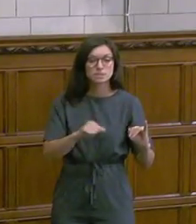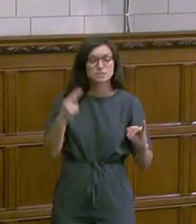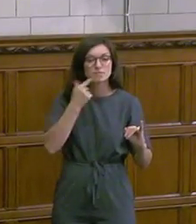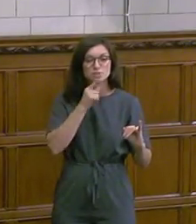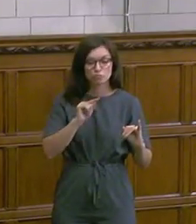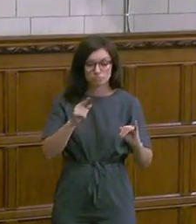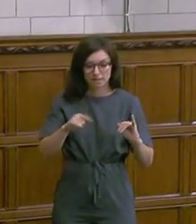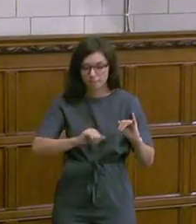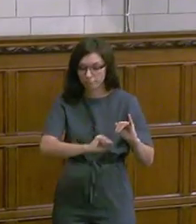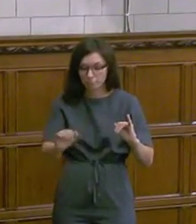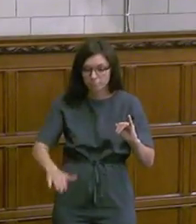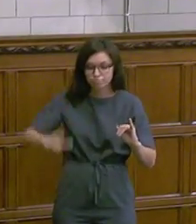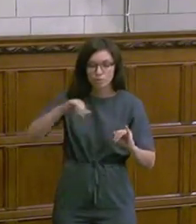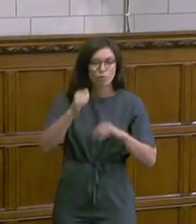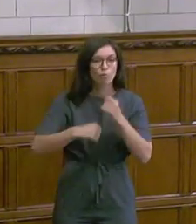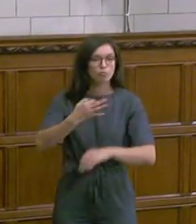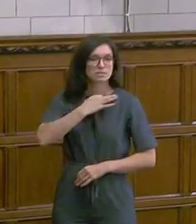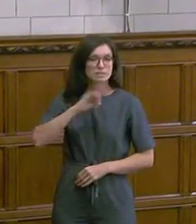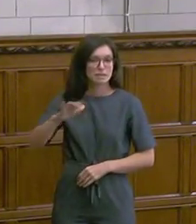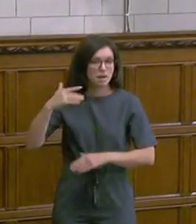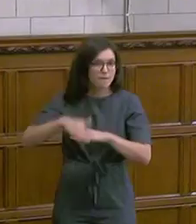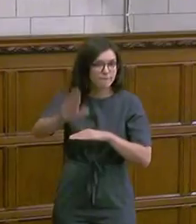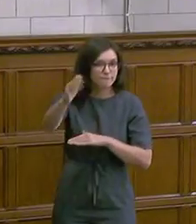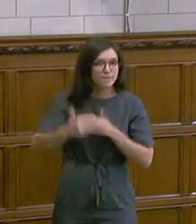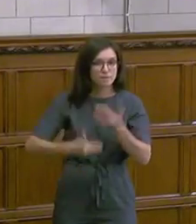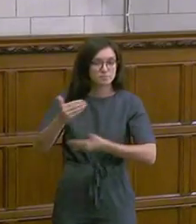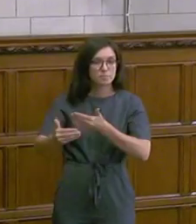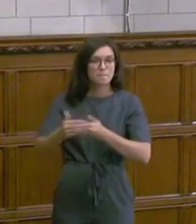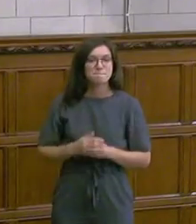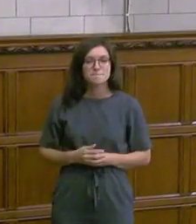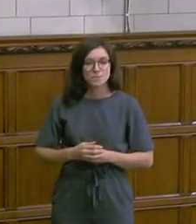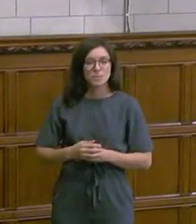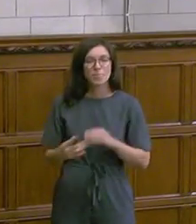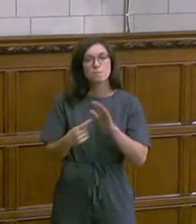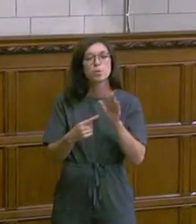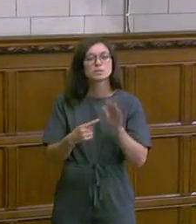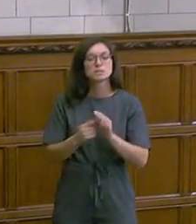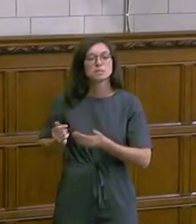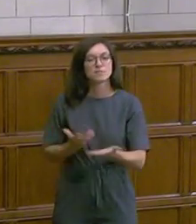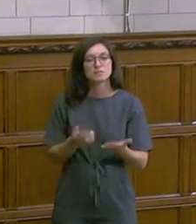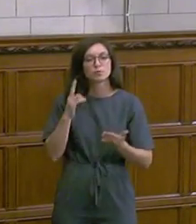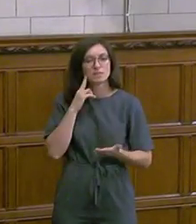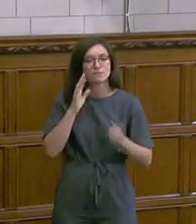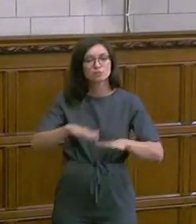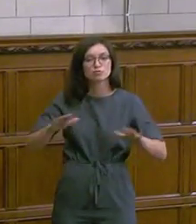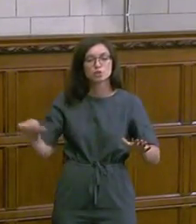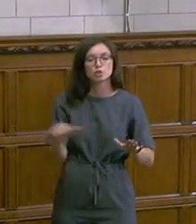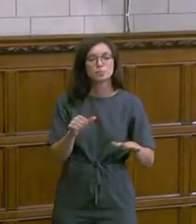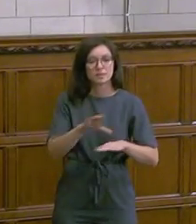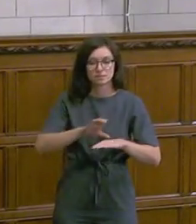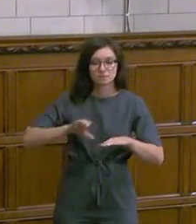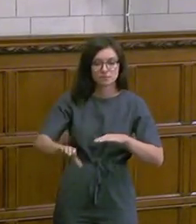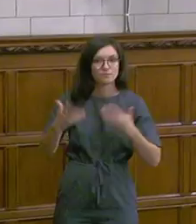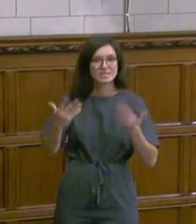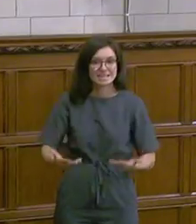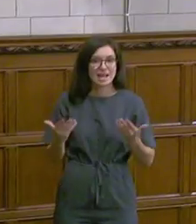leaving their futures hanging in the balance. Vital services for deaf children must be adequately funded both now and